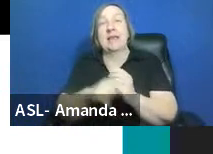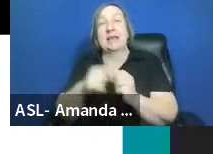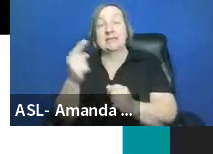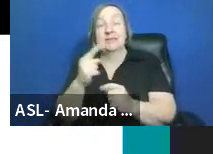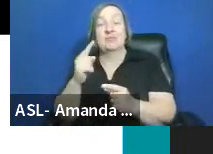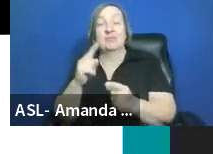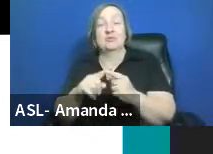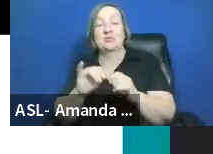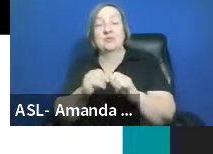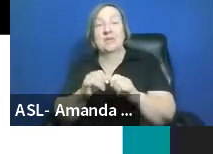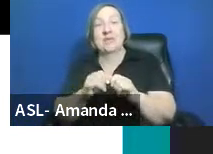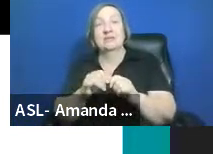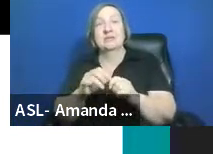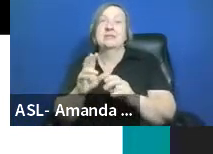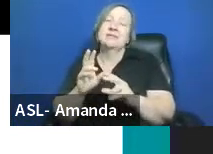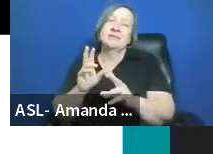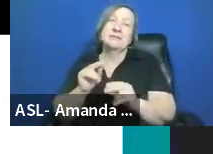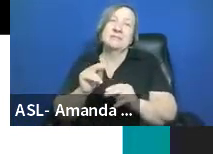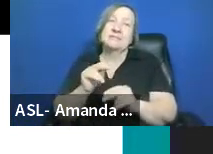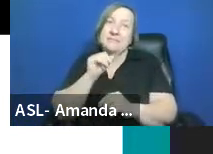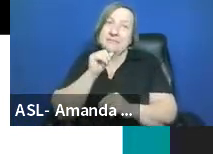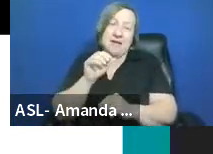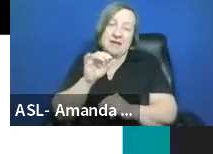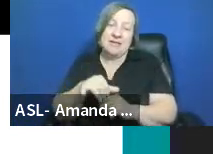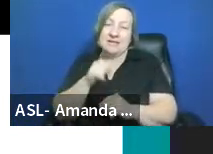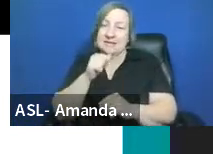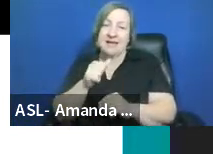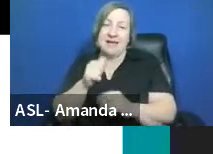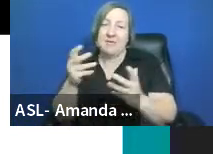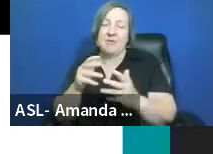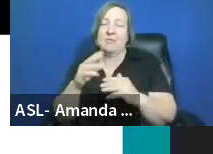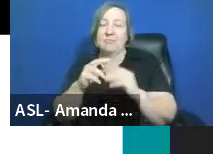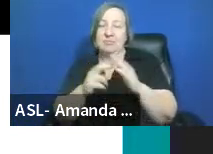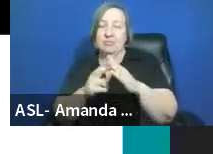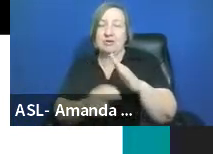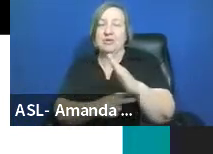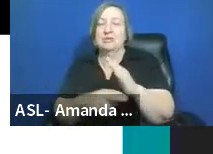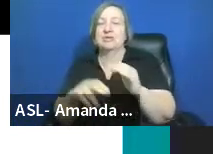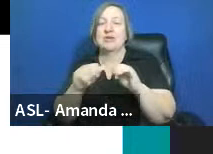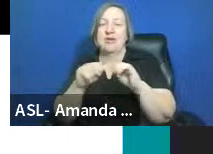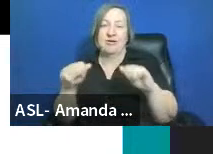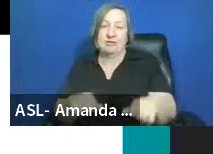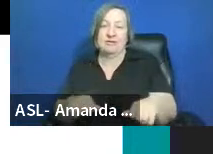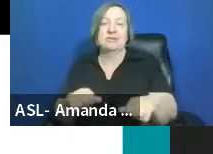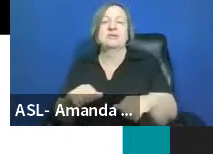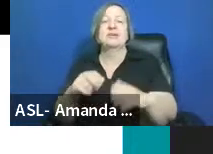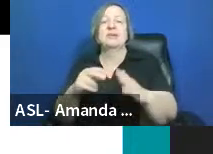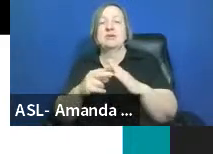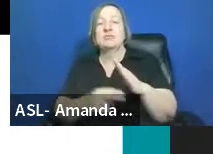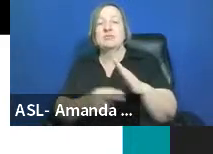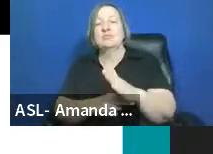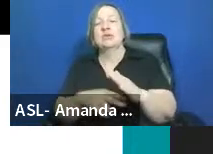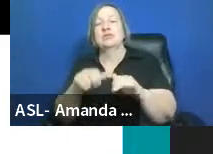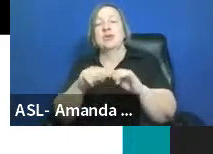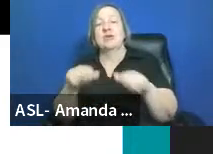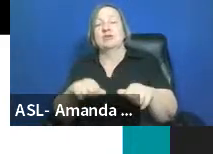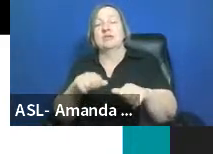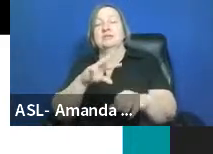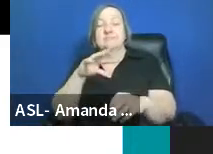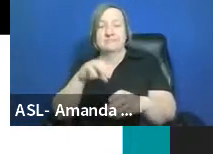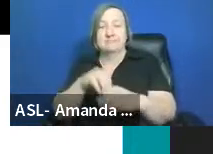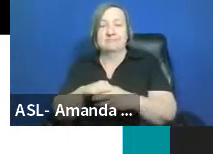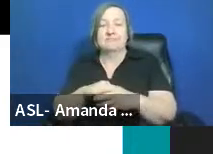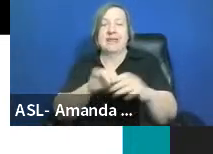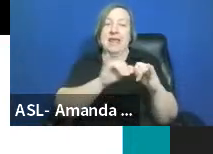the engineering. And that's certainly not what bridge architecture is. Bridge architecture is an integrated discipline with that of the